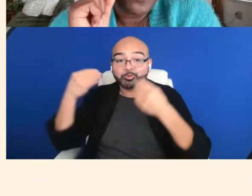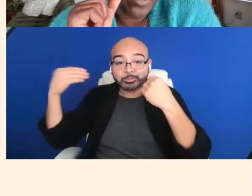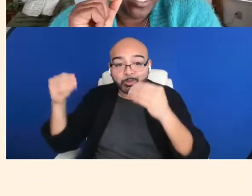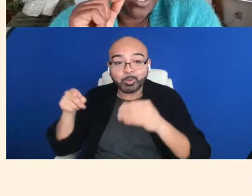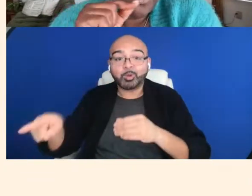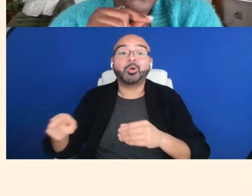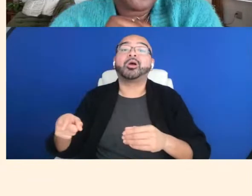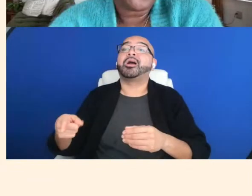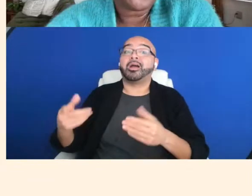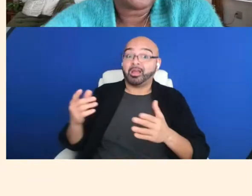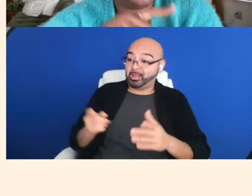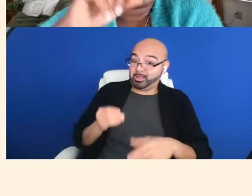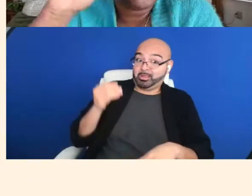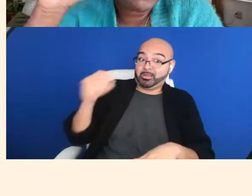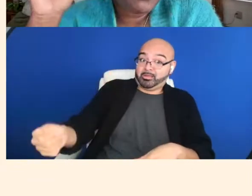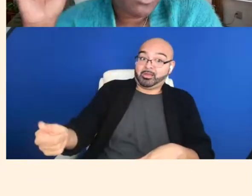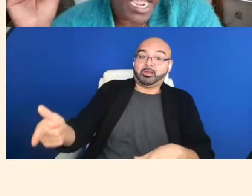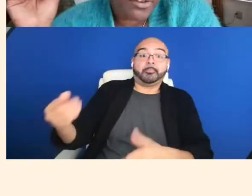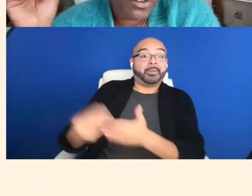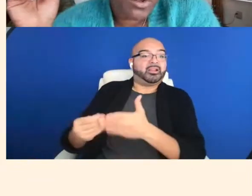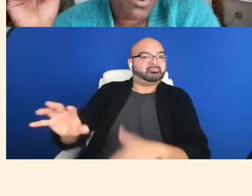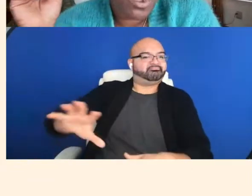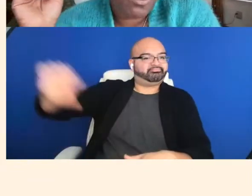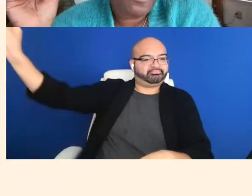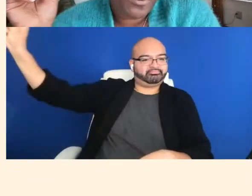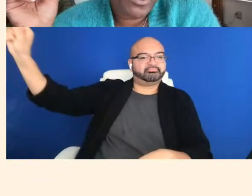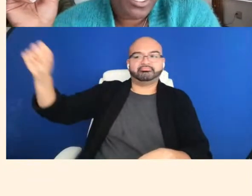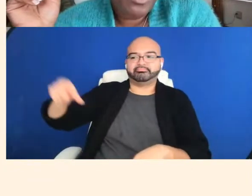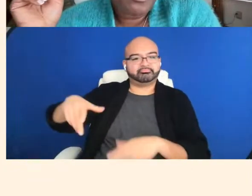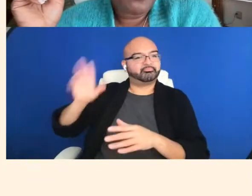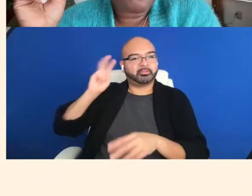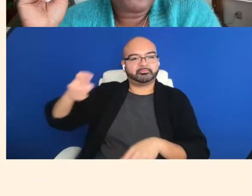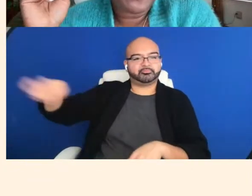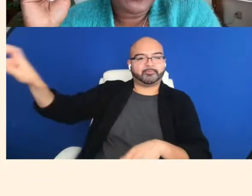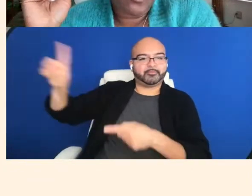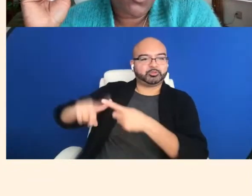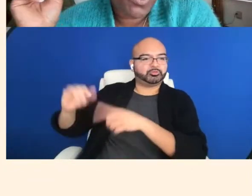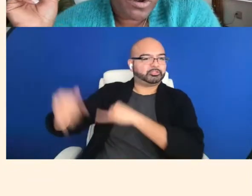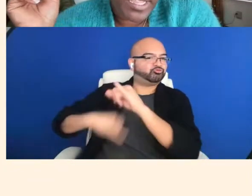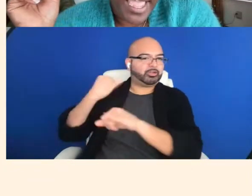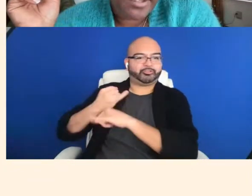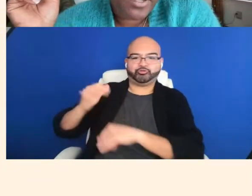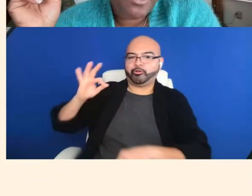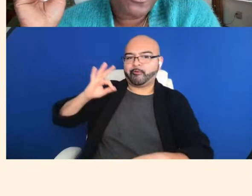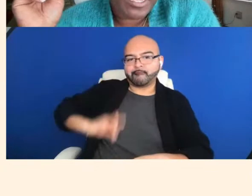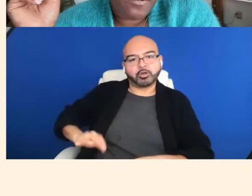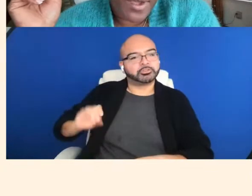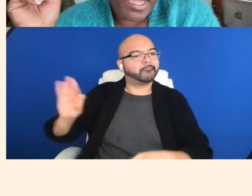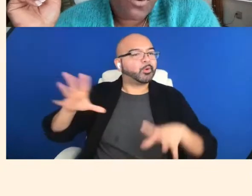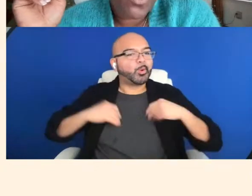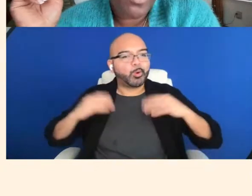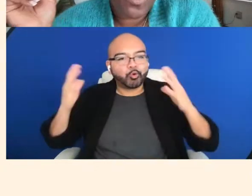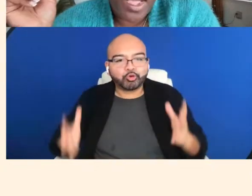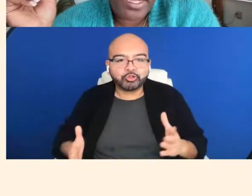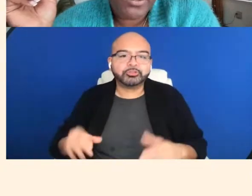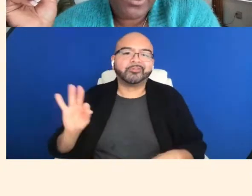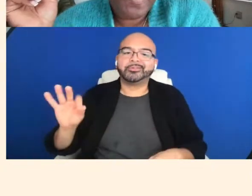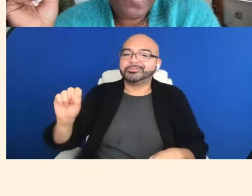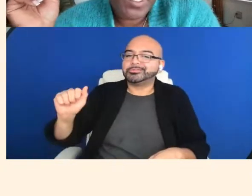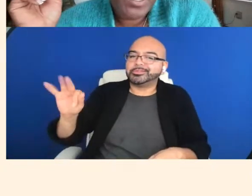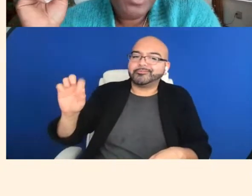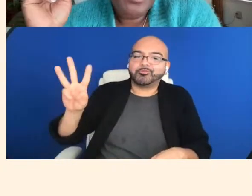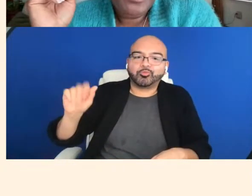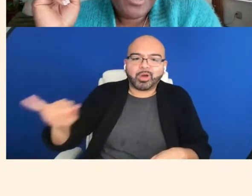the community to go into the international coffers of the owner class of Safeway or